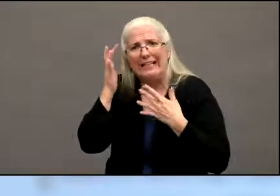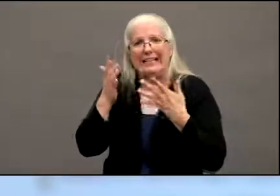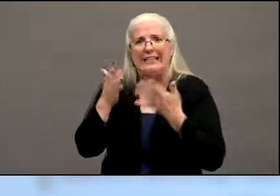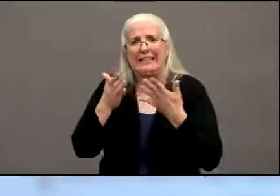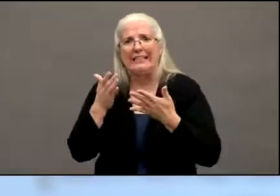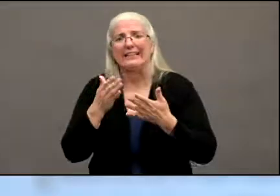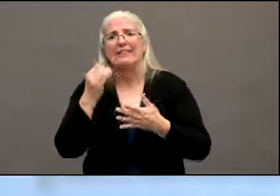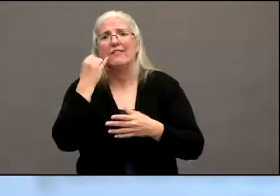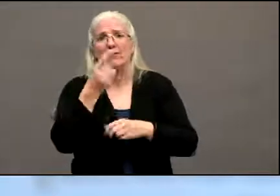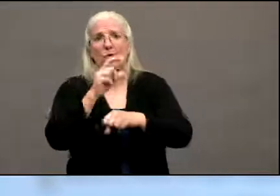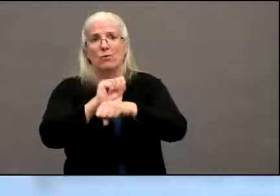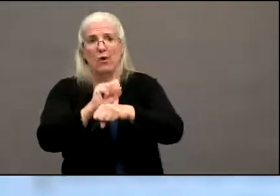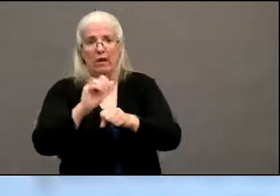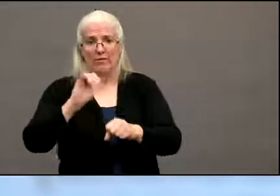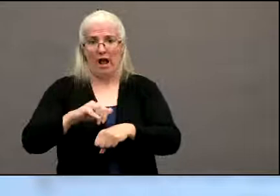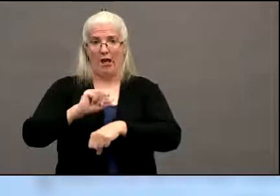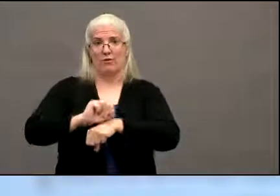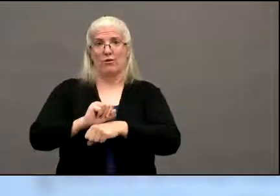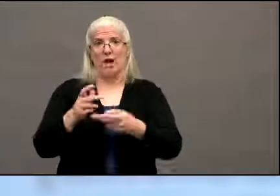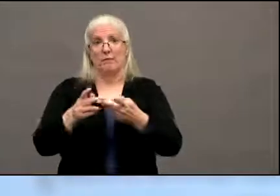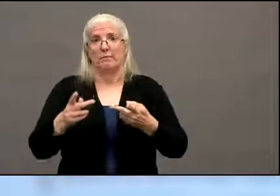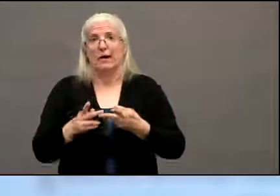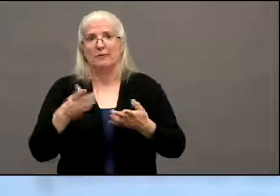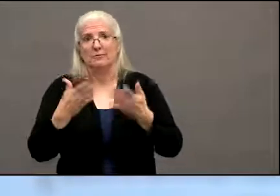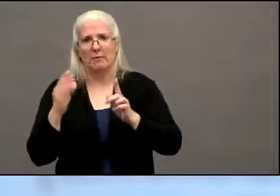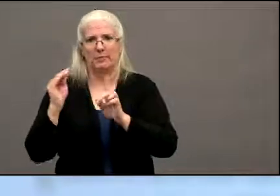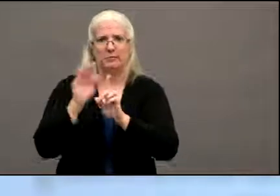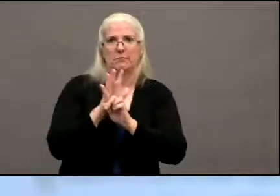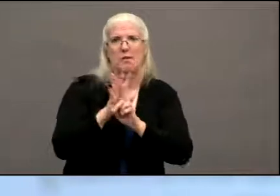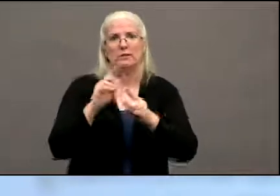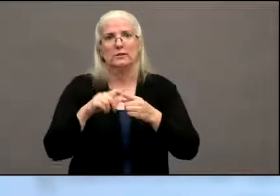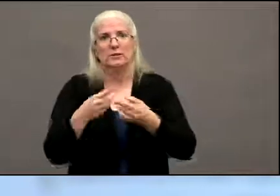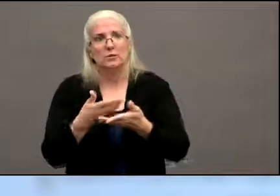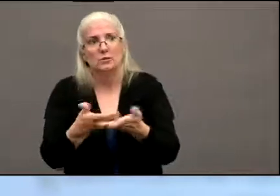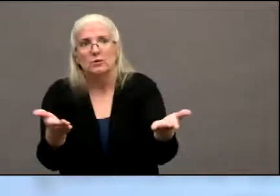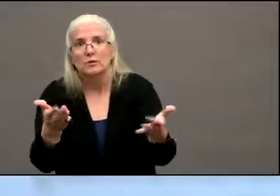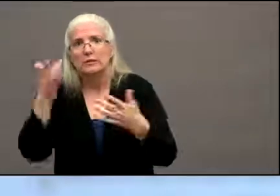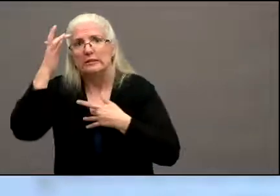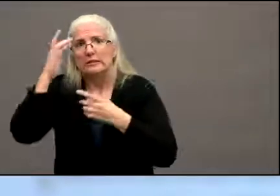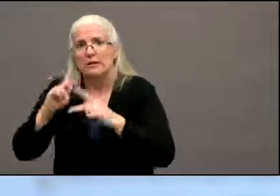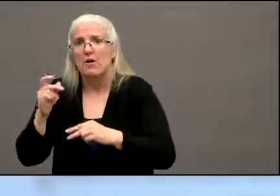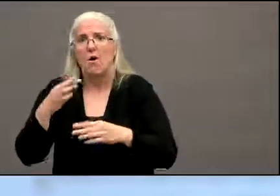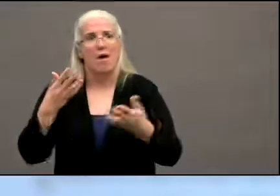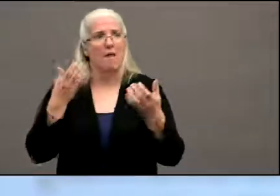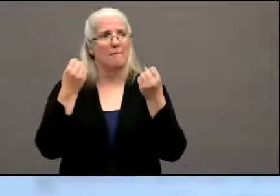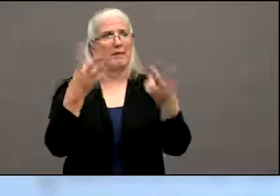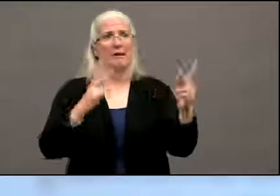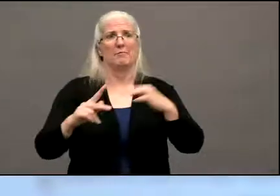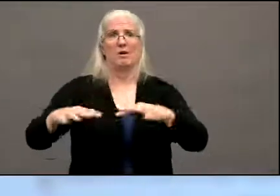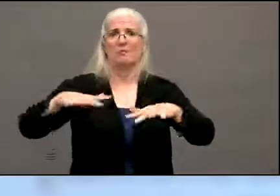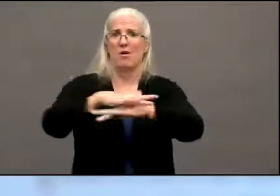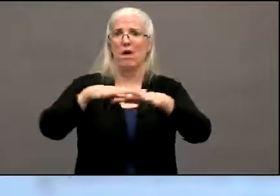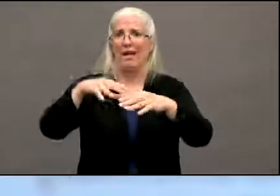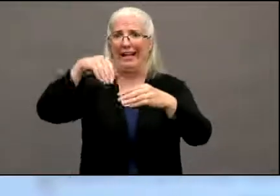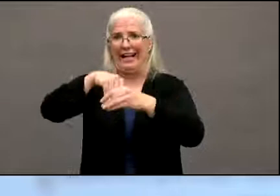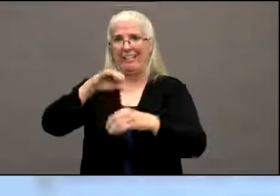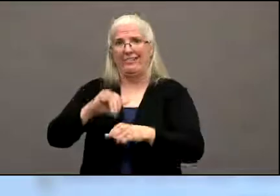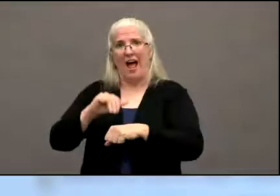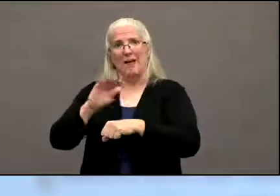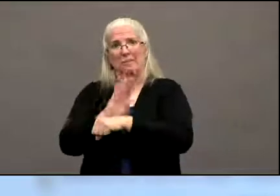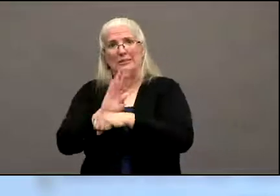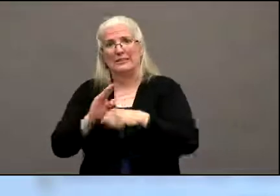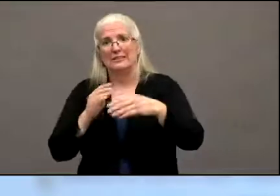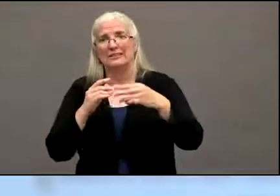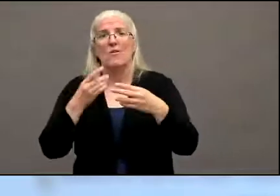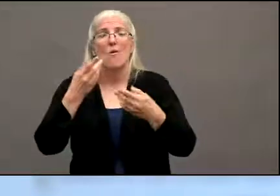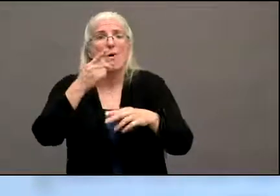you regularly to members of the public, if you rely on public transportation, if you're just out and about because of the nature of your job or the